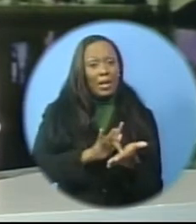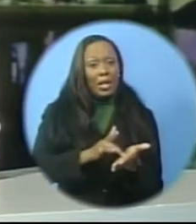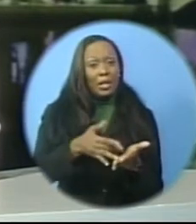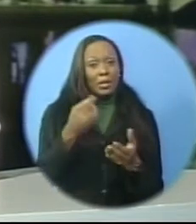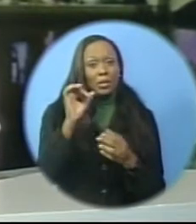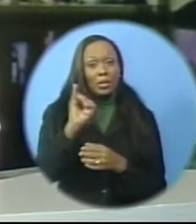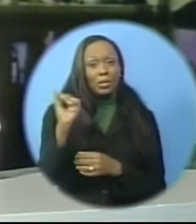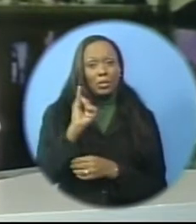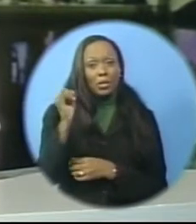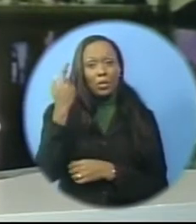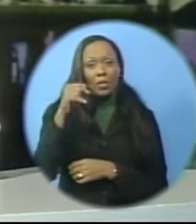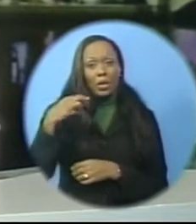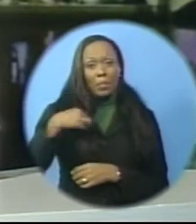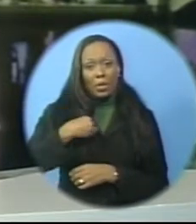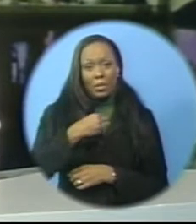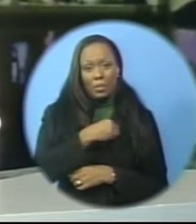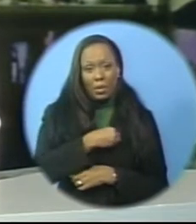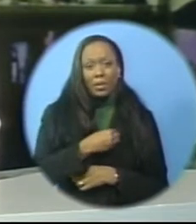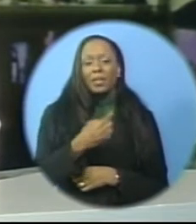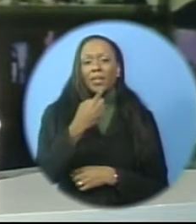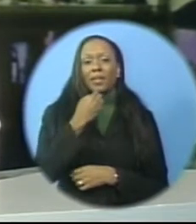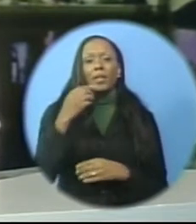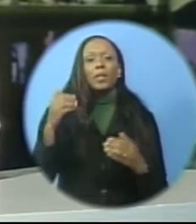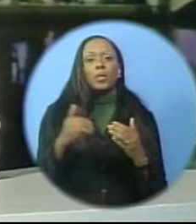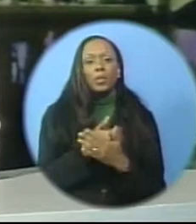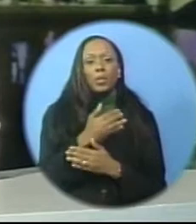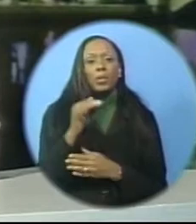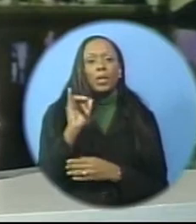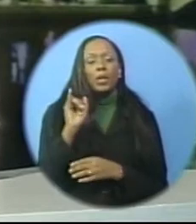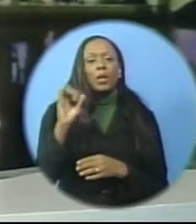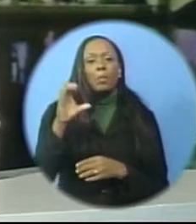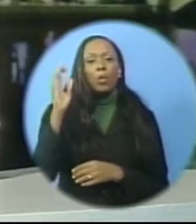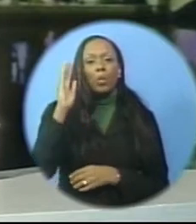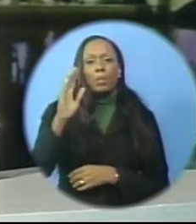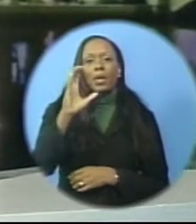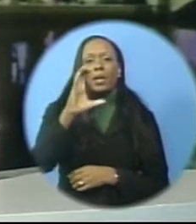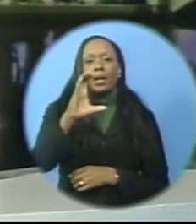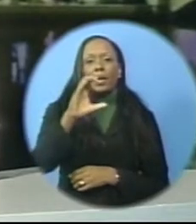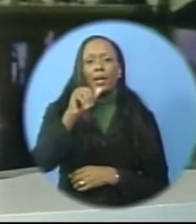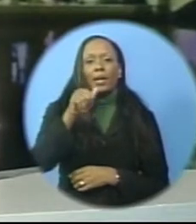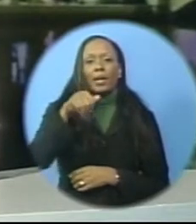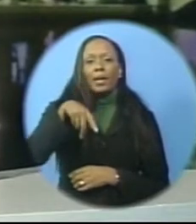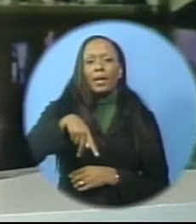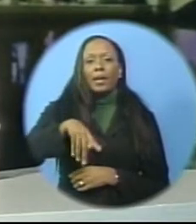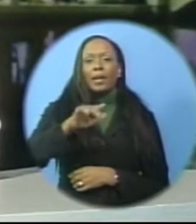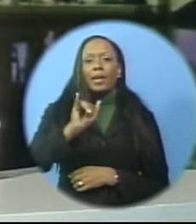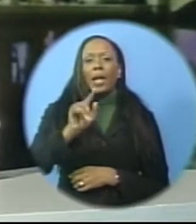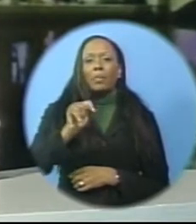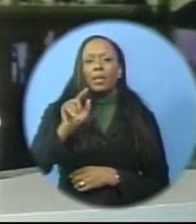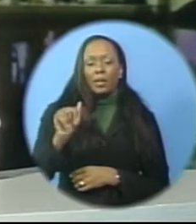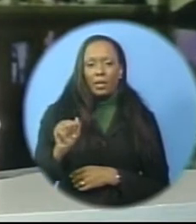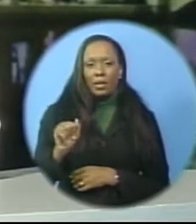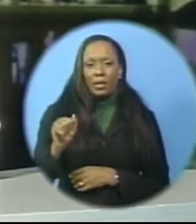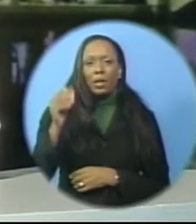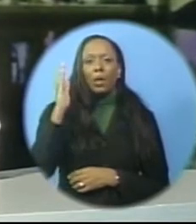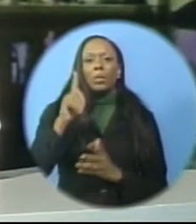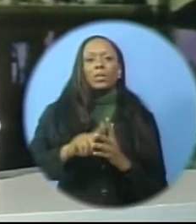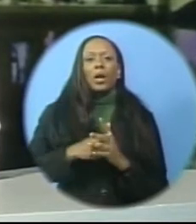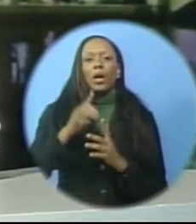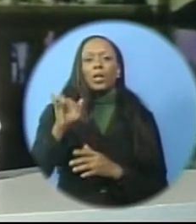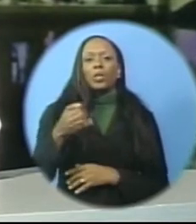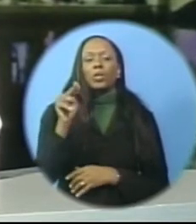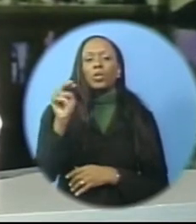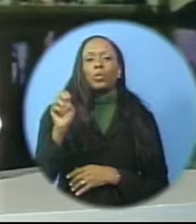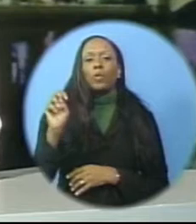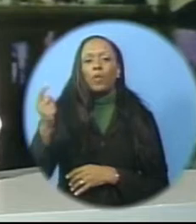Innes has confirmed for CBC News that Capita Financial will be taking on the new role from June 1st in partnership with